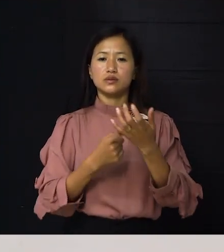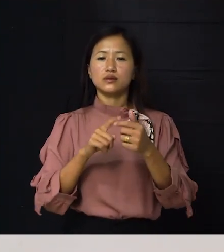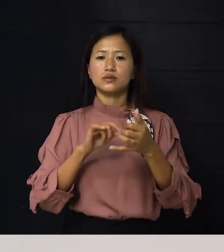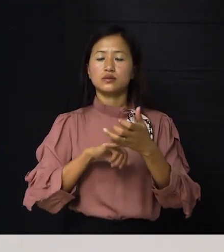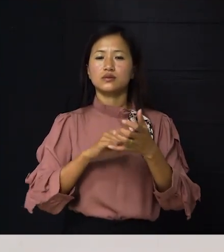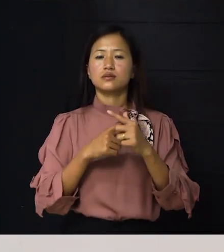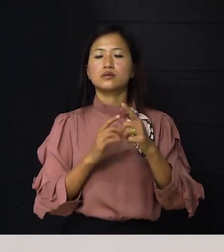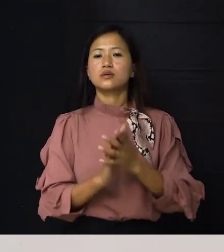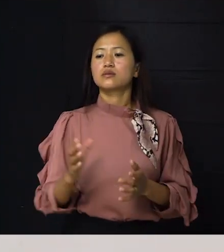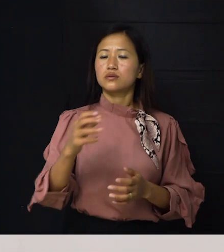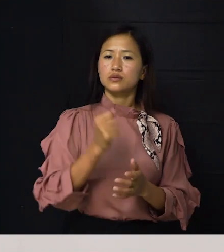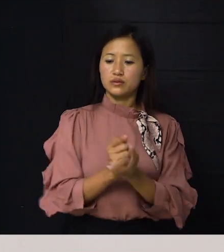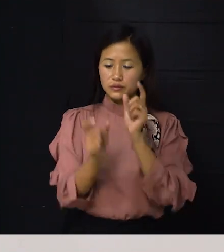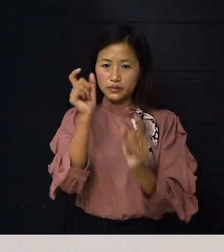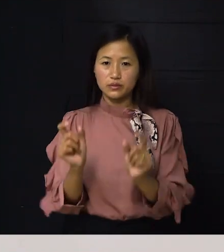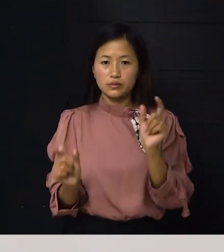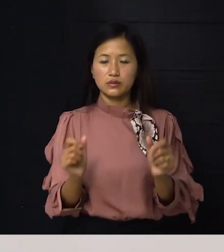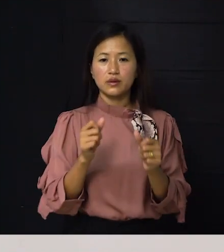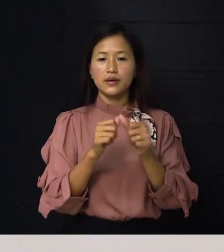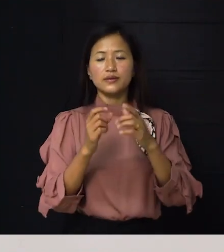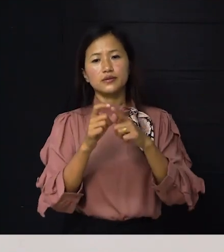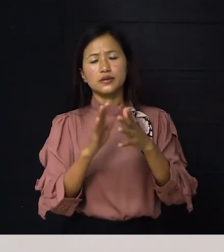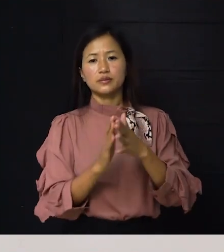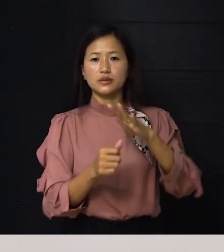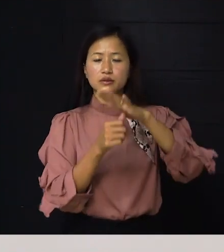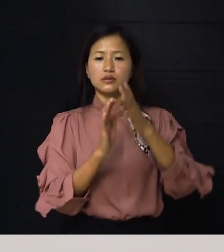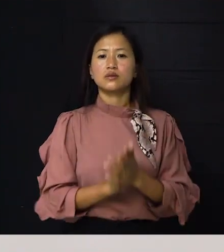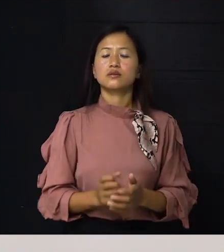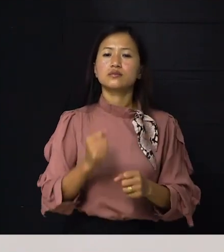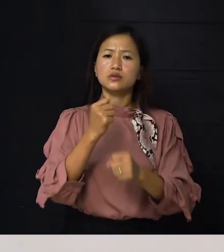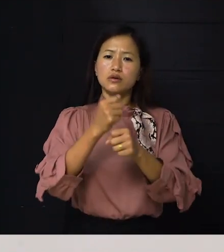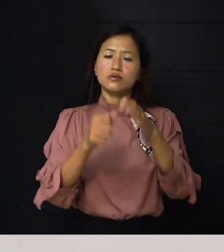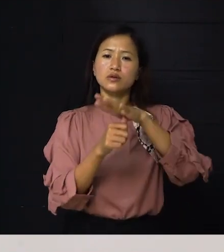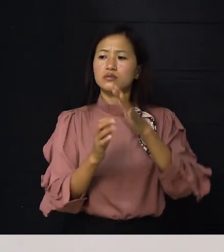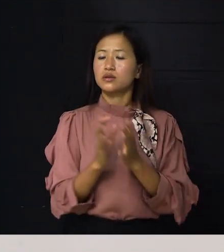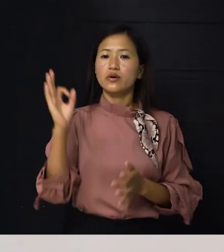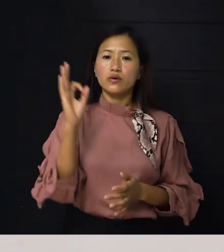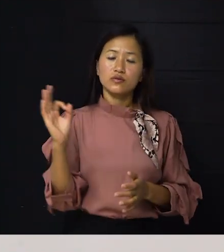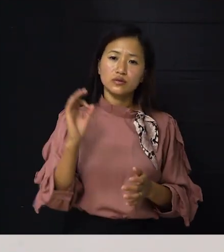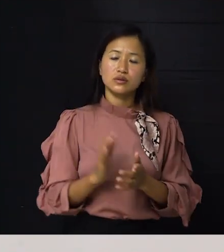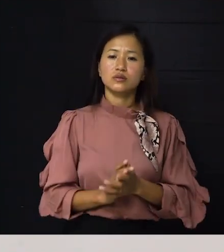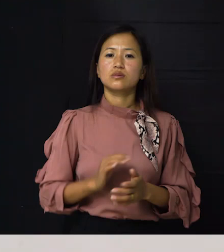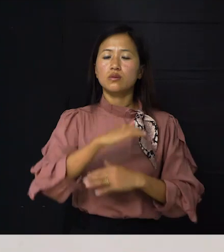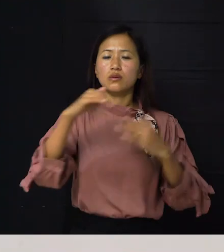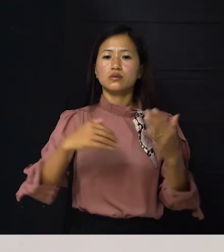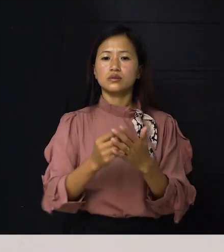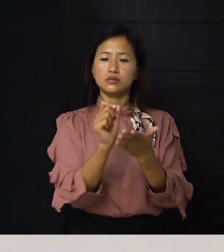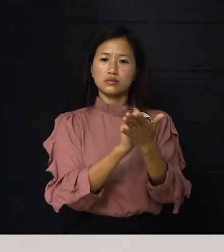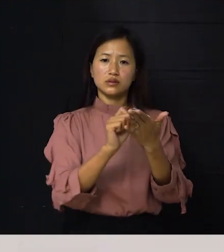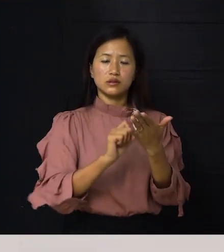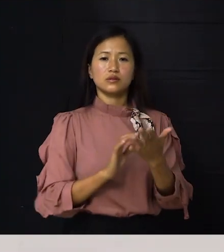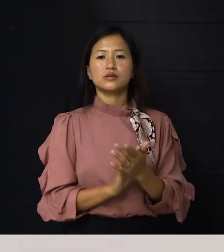these people, all the administration, like the governor, like the officials, which I mentioned now. All these are written in